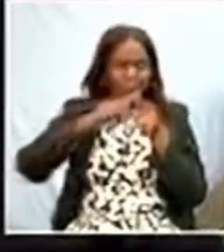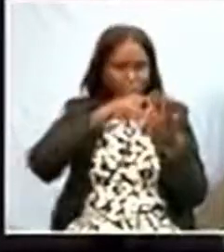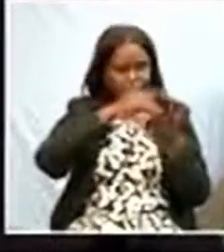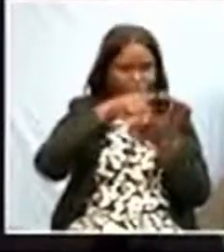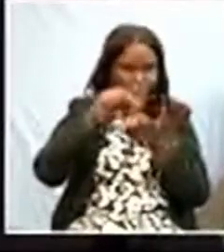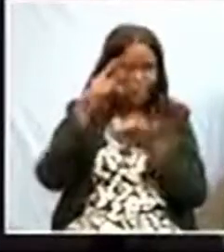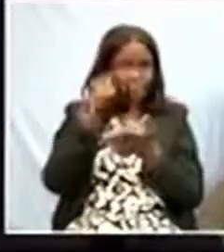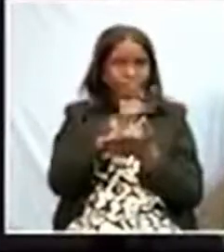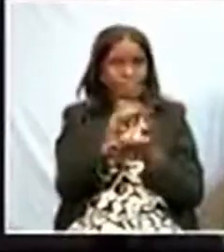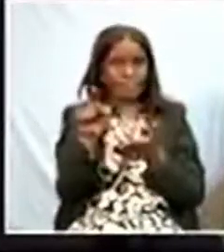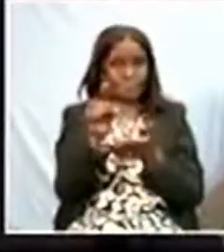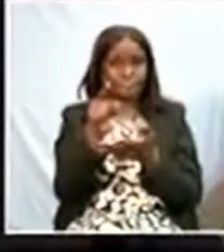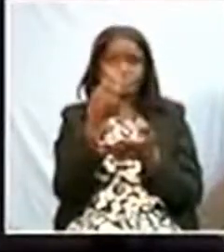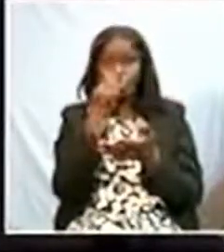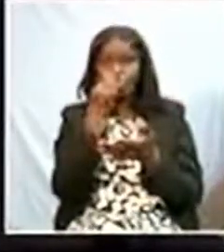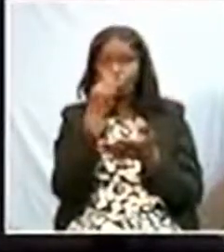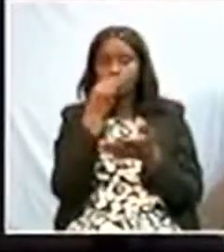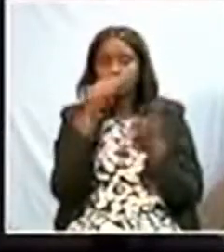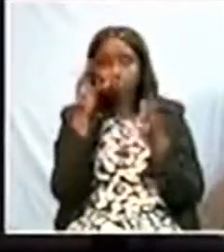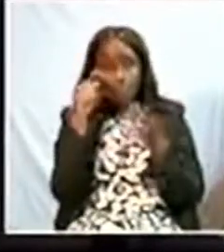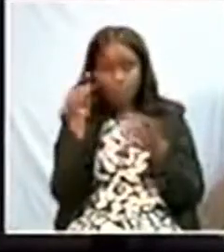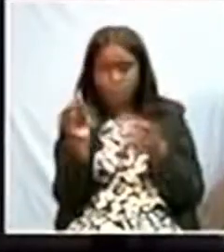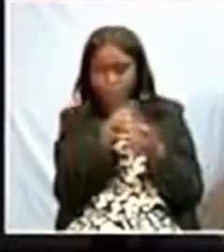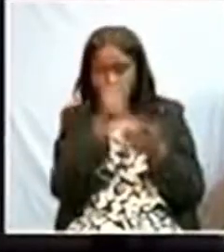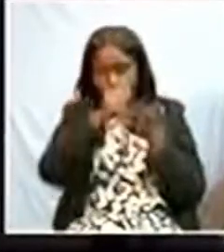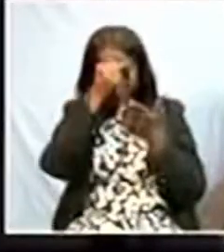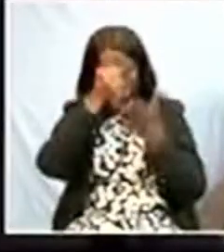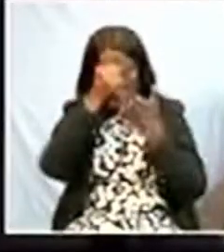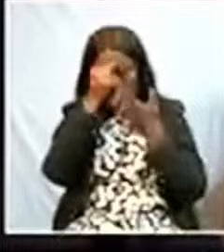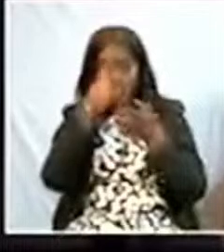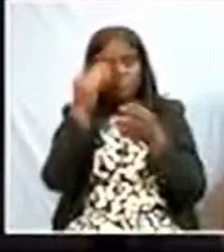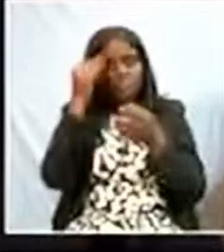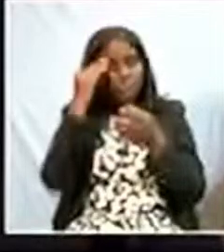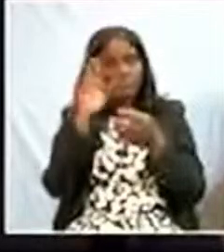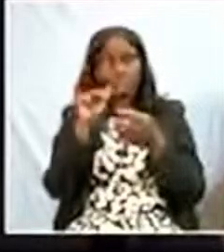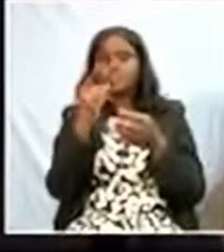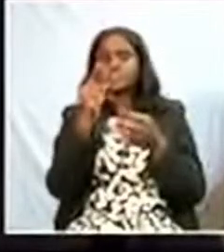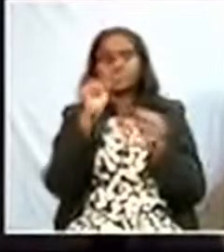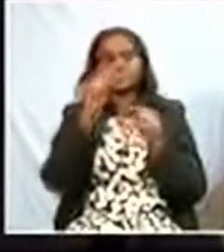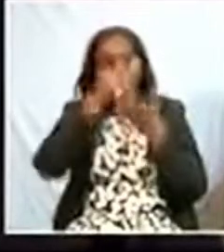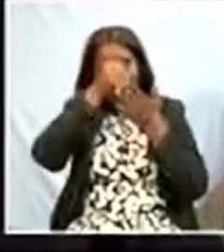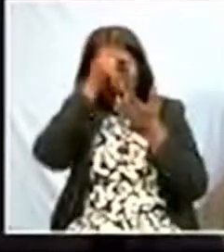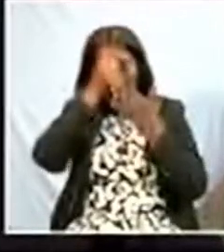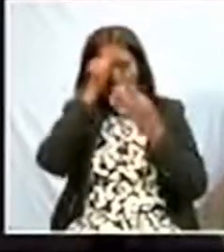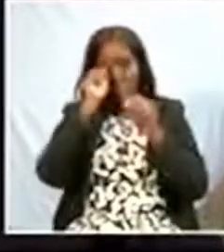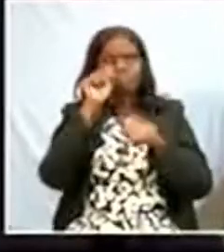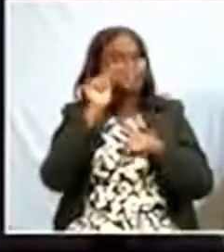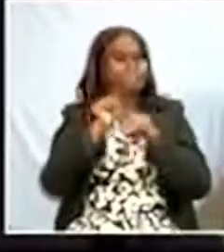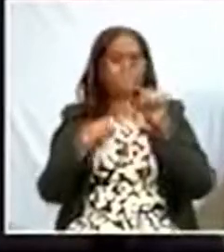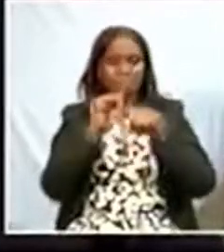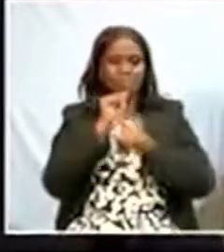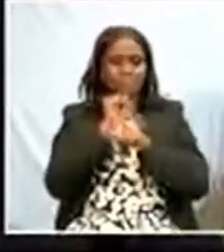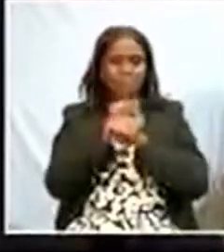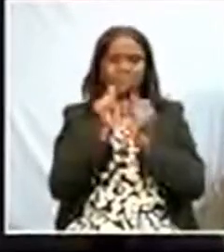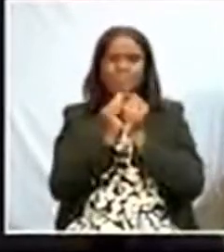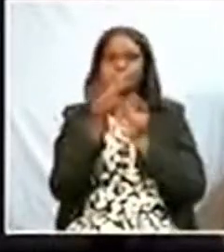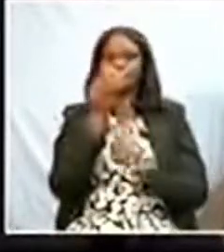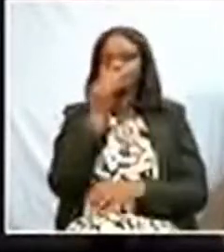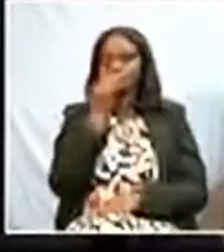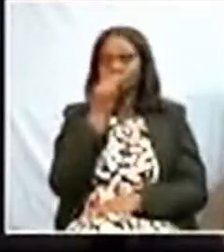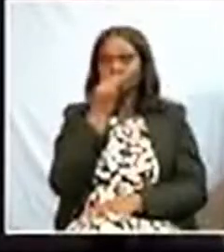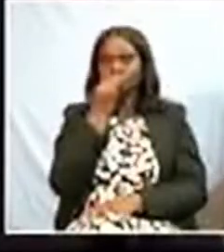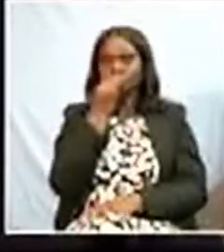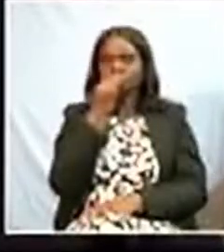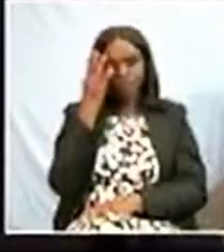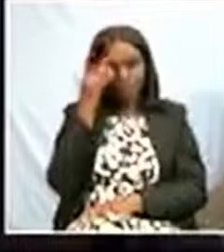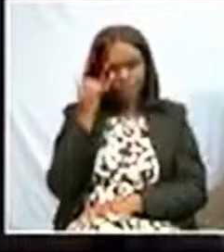pay food allowance for these students? And you know, no one can study, no one can work without food. Why are